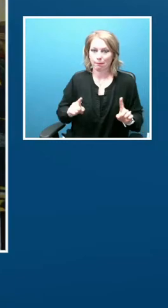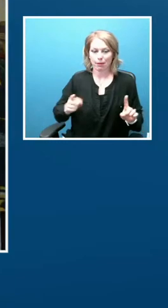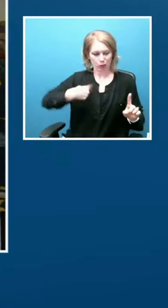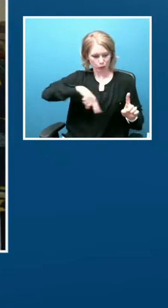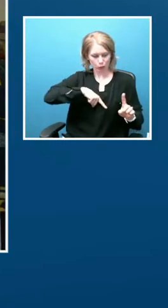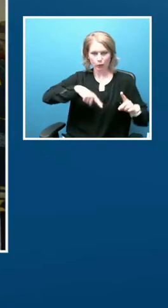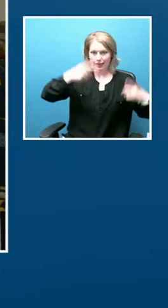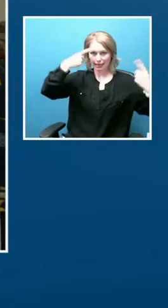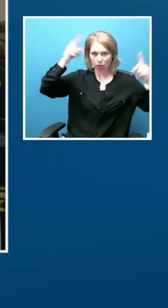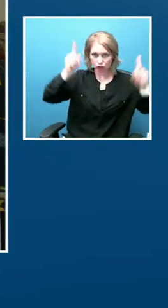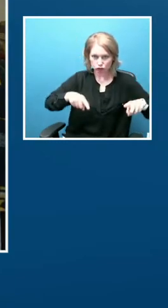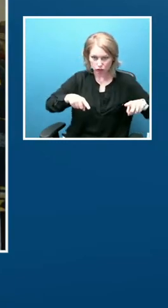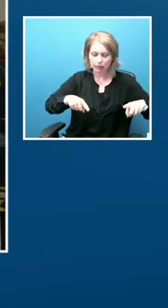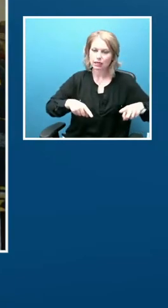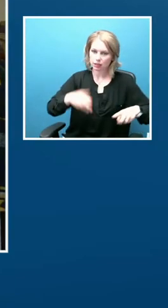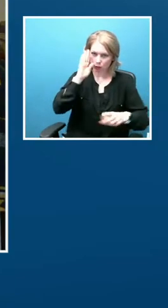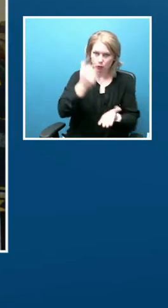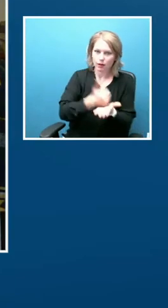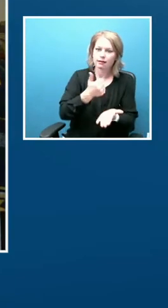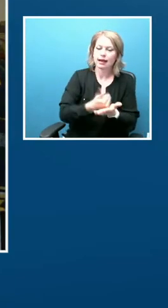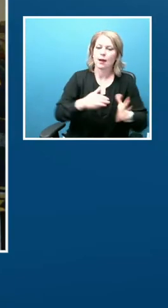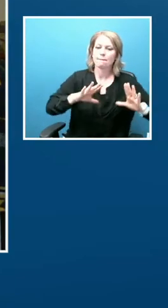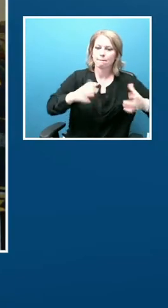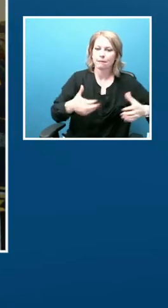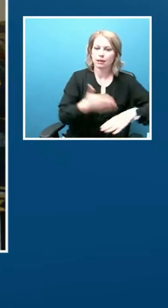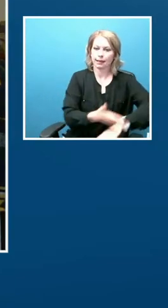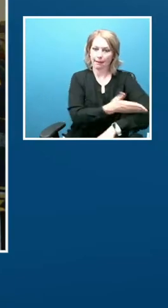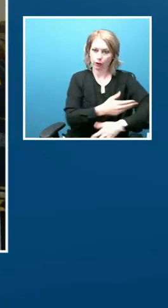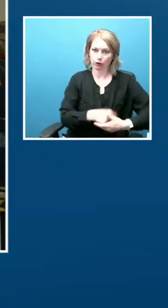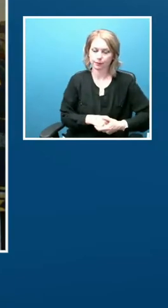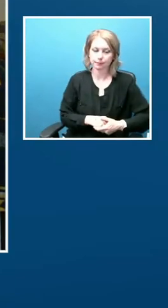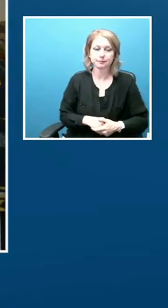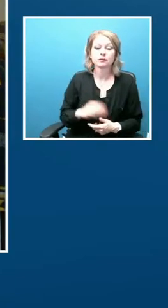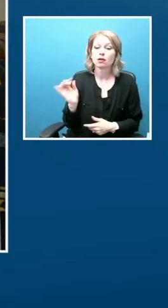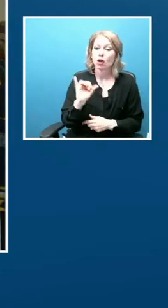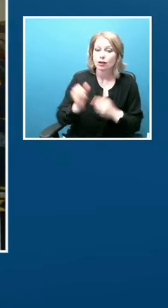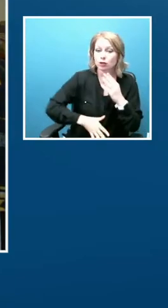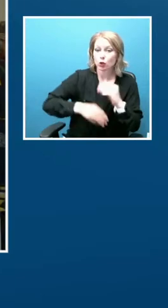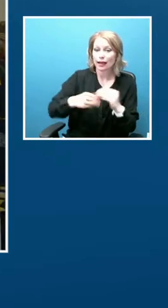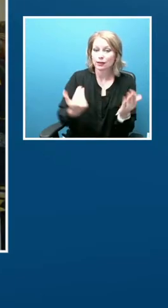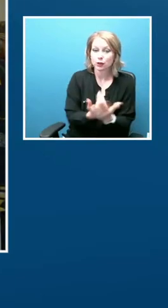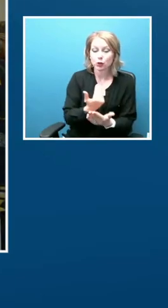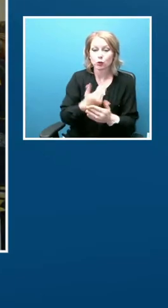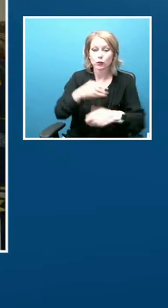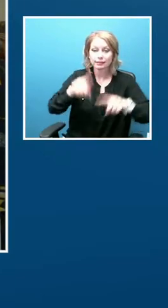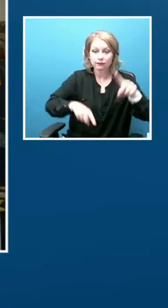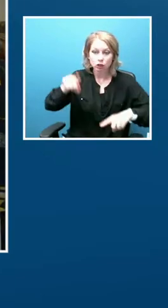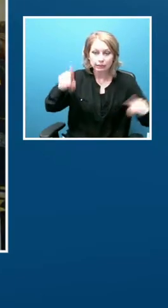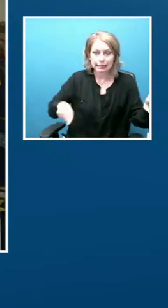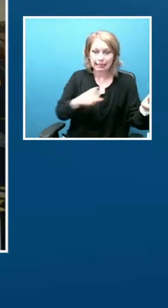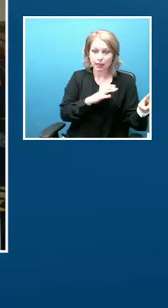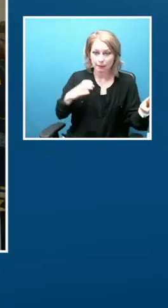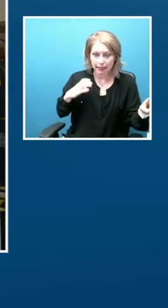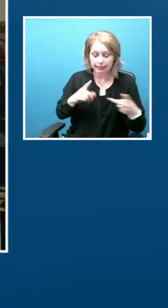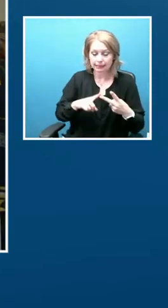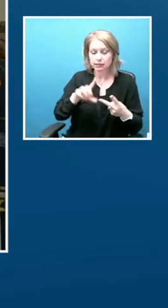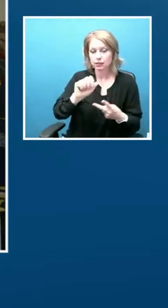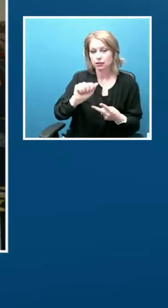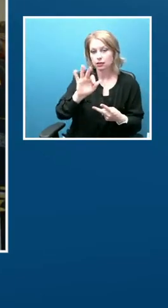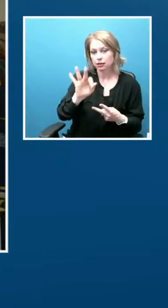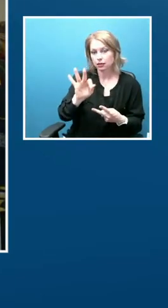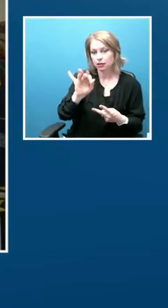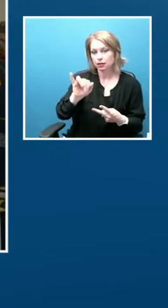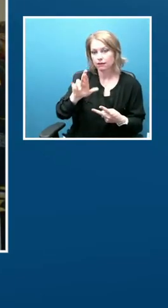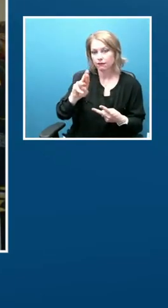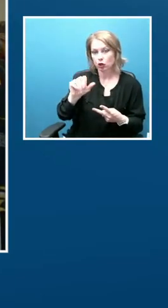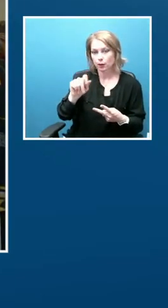ways to strengthen our party. We've also added new diversity committees and an affirmative action committee composed